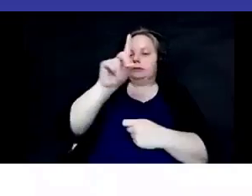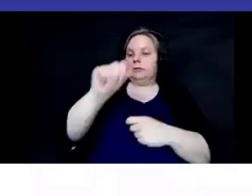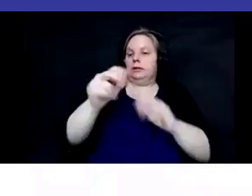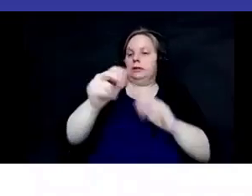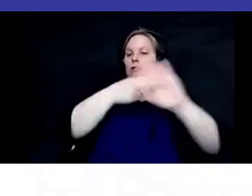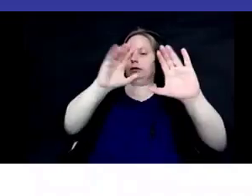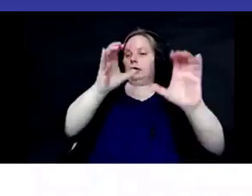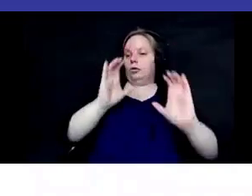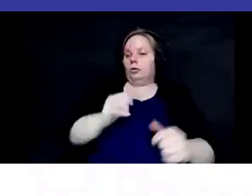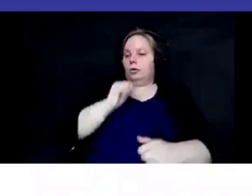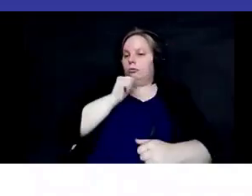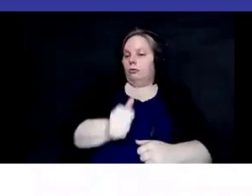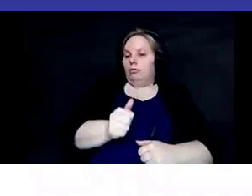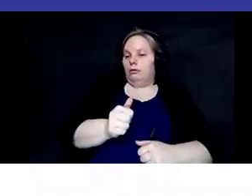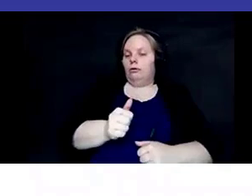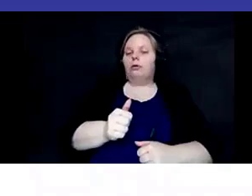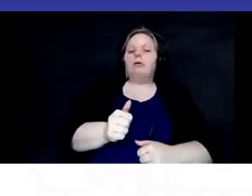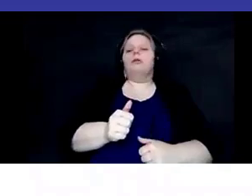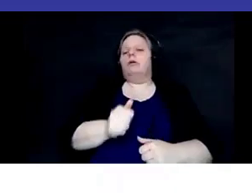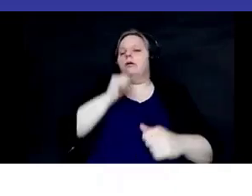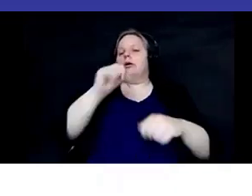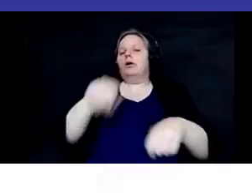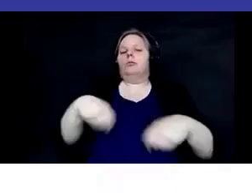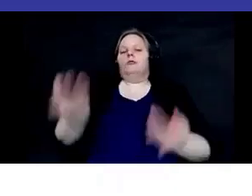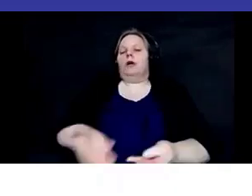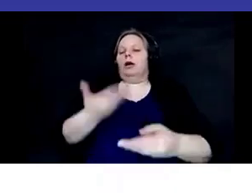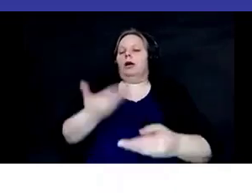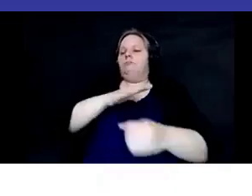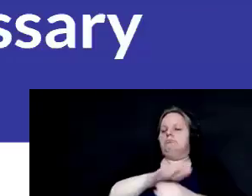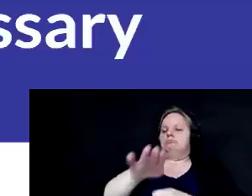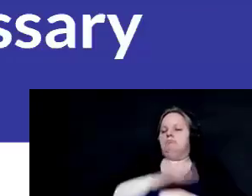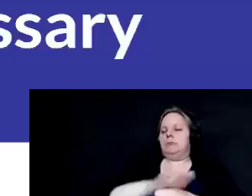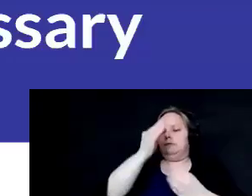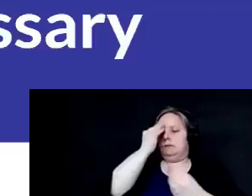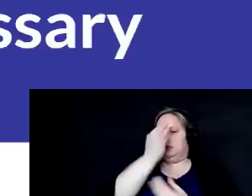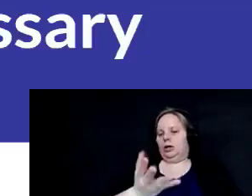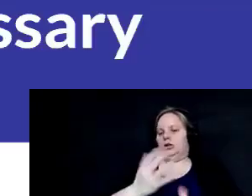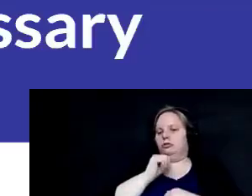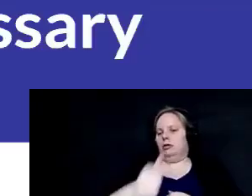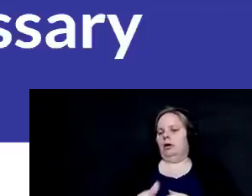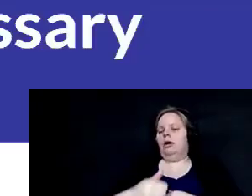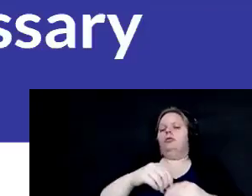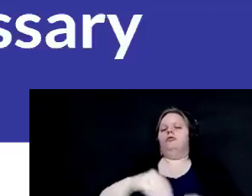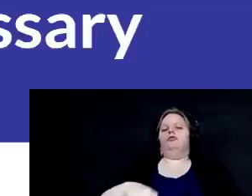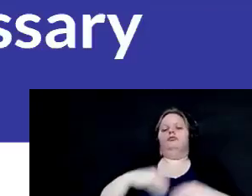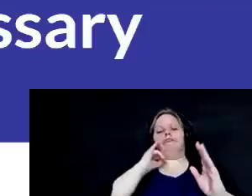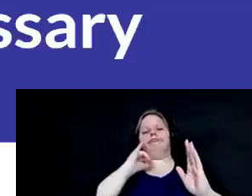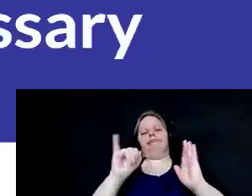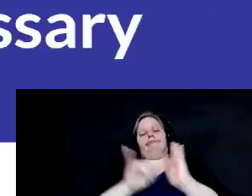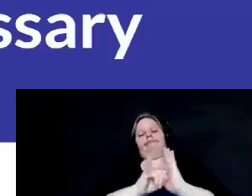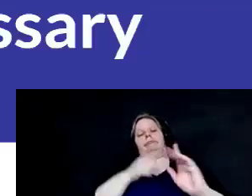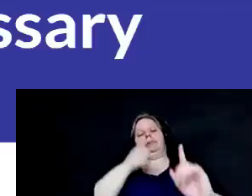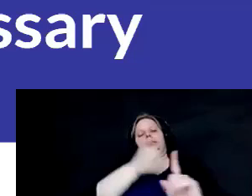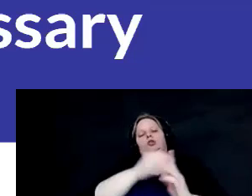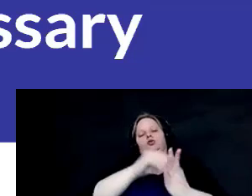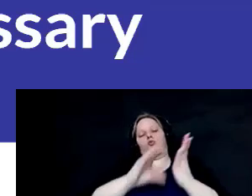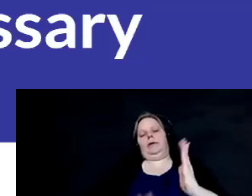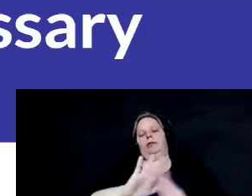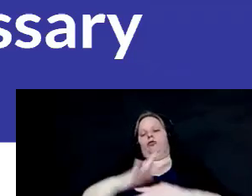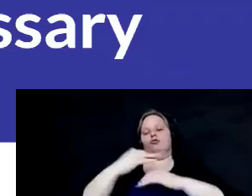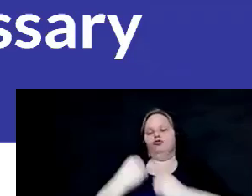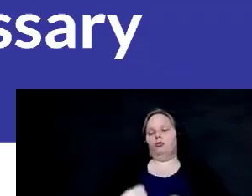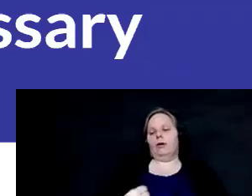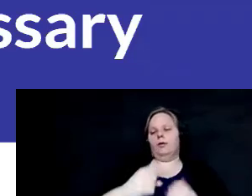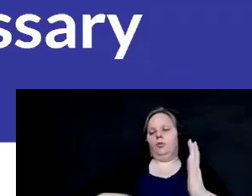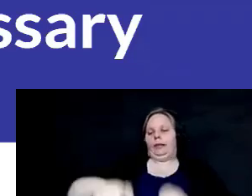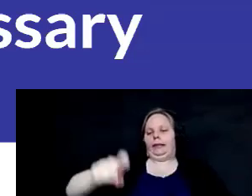by itself does not provide sufficient information to identify the student's strengths and needs, or to